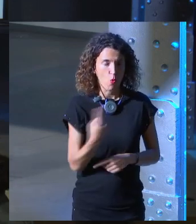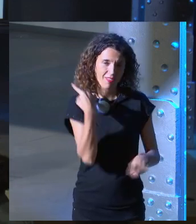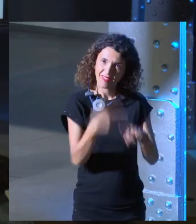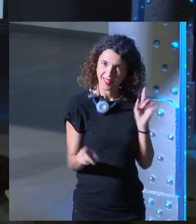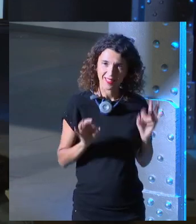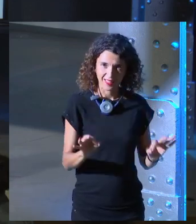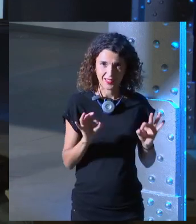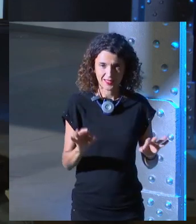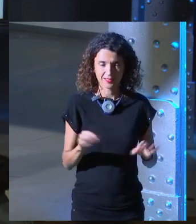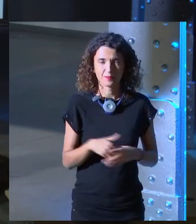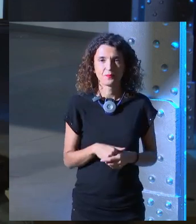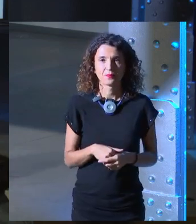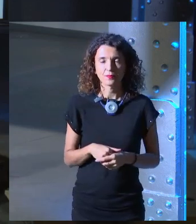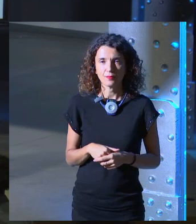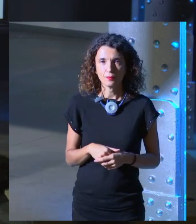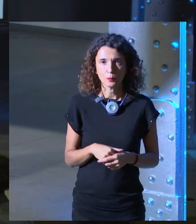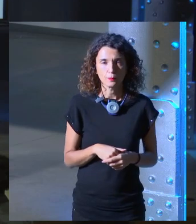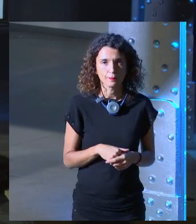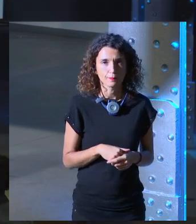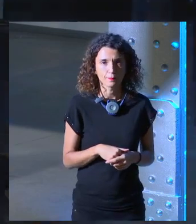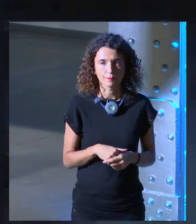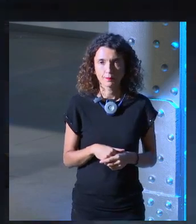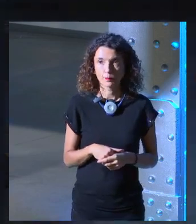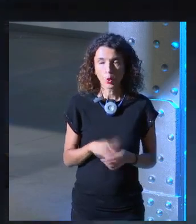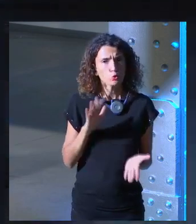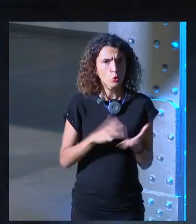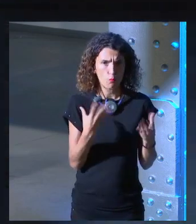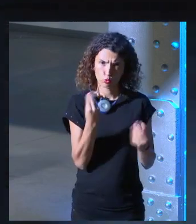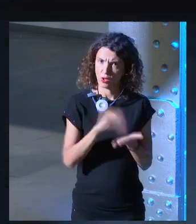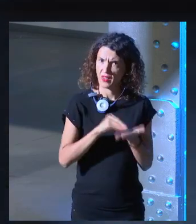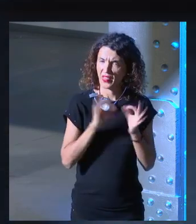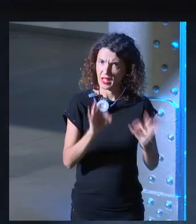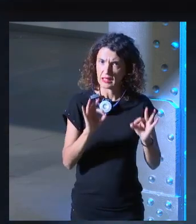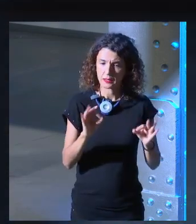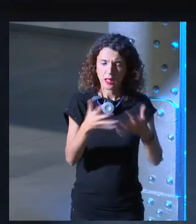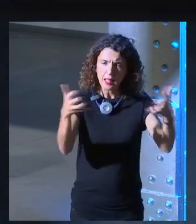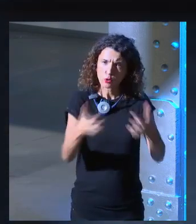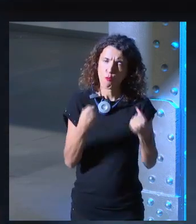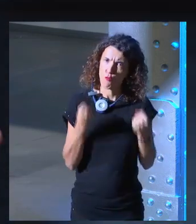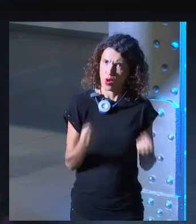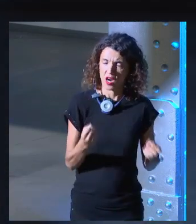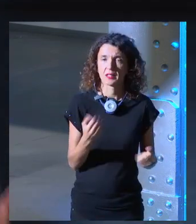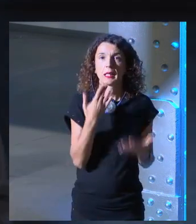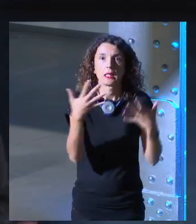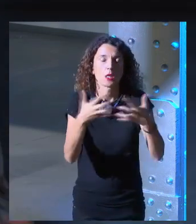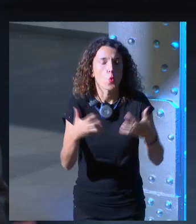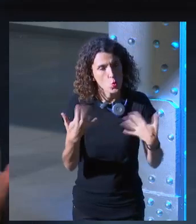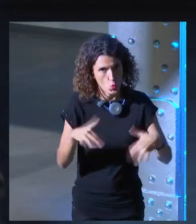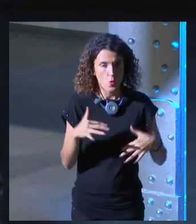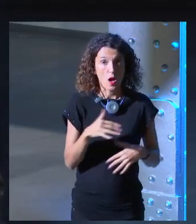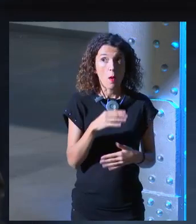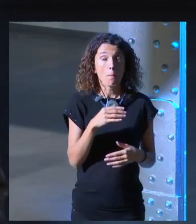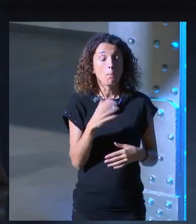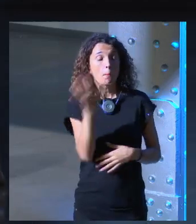thing. About certain books, certain text, strong text, is that although it appears to be the same thing on